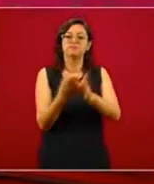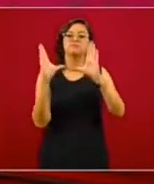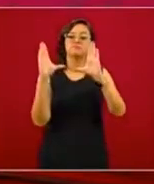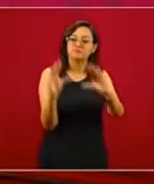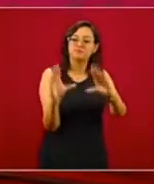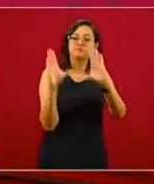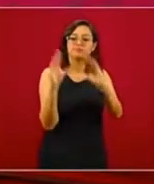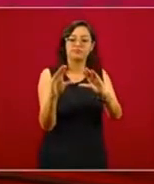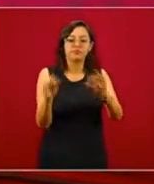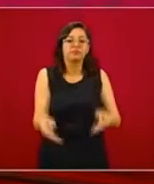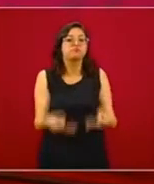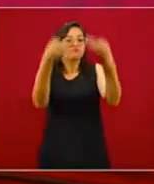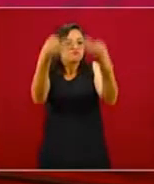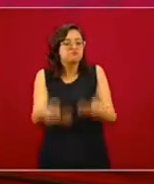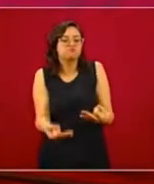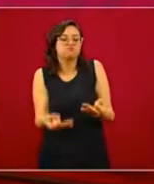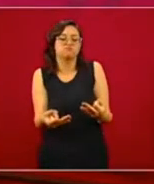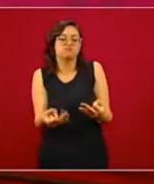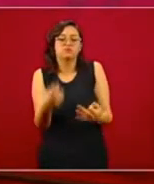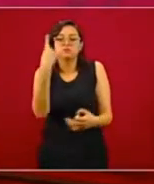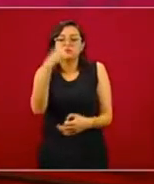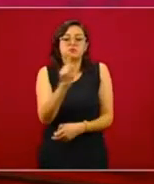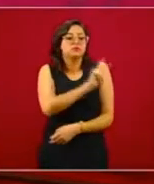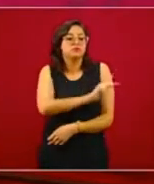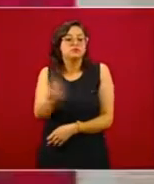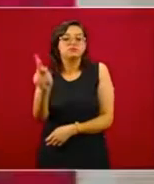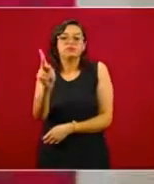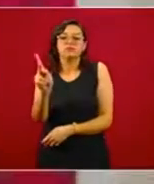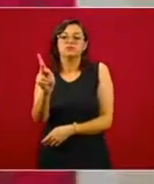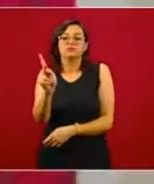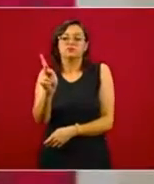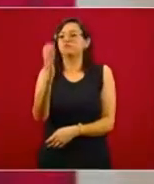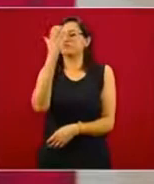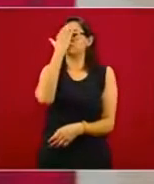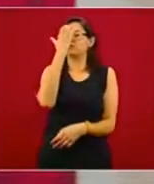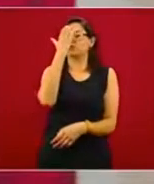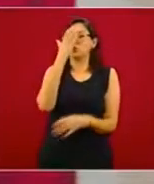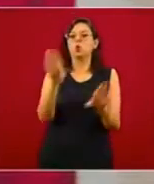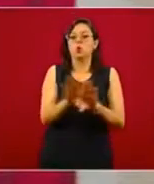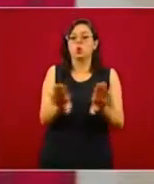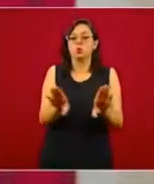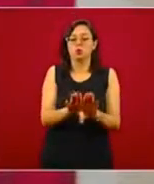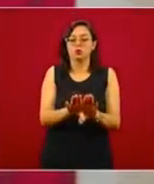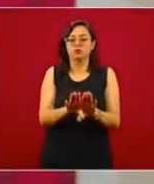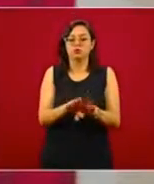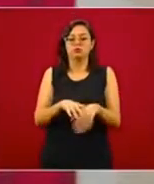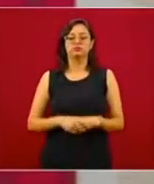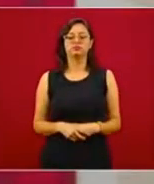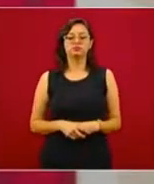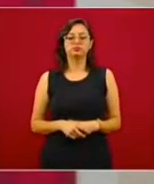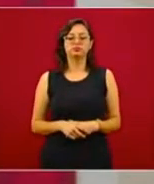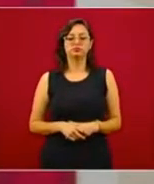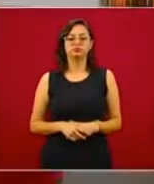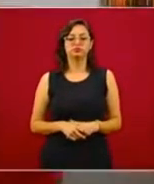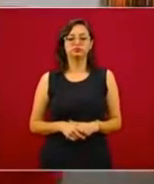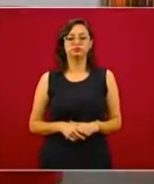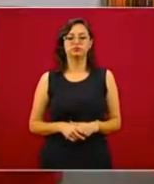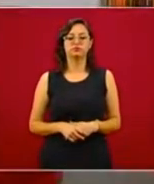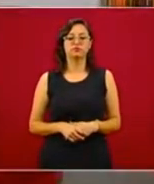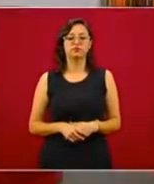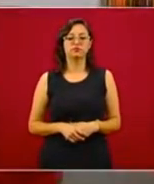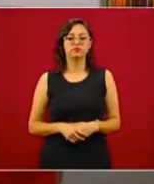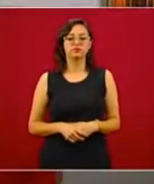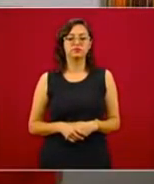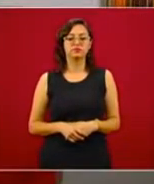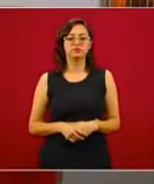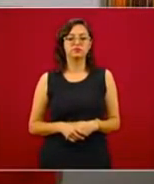Health is going to train us formally, so everyone will get to know exactly what to